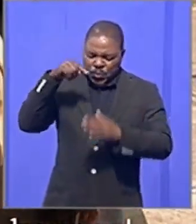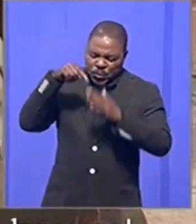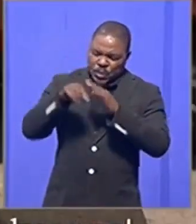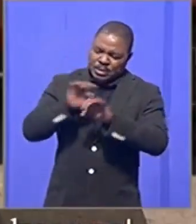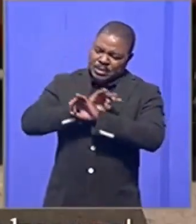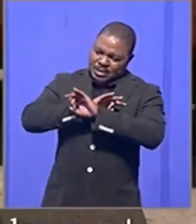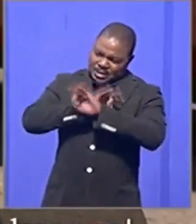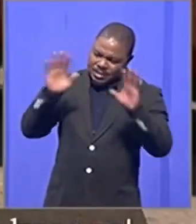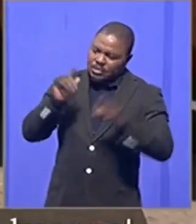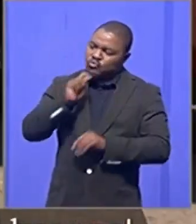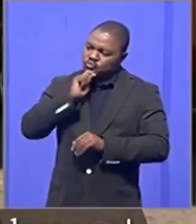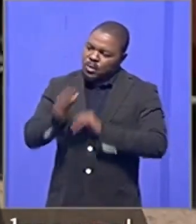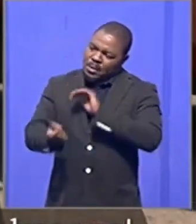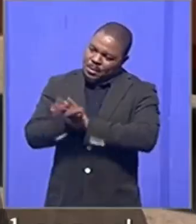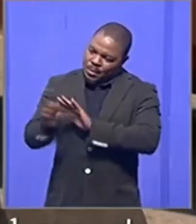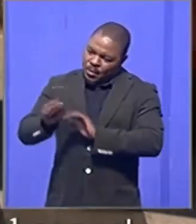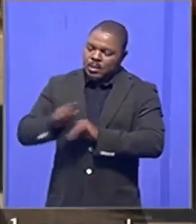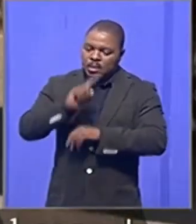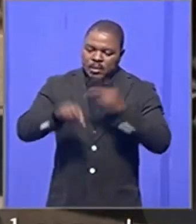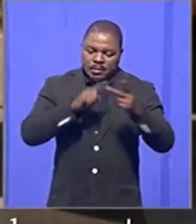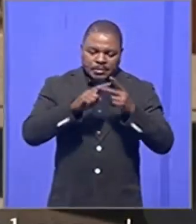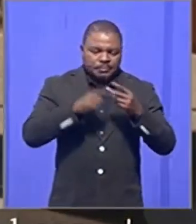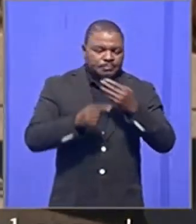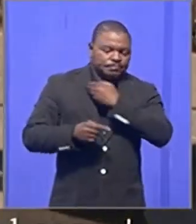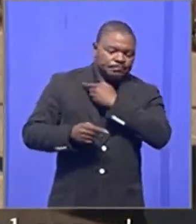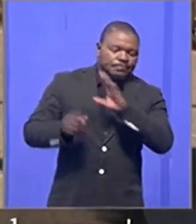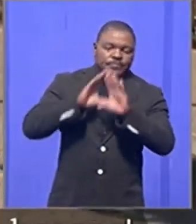le tsebe ho kwala karolo ena.